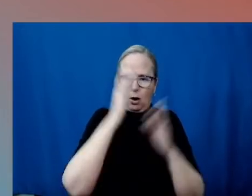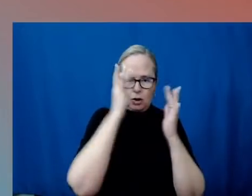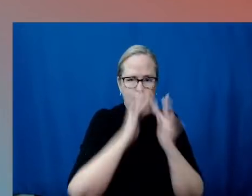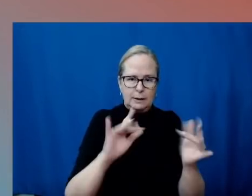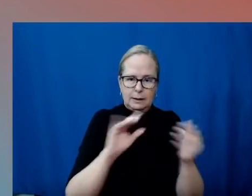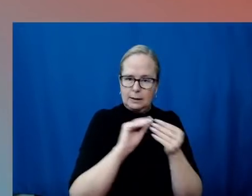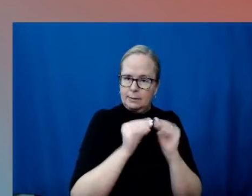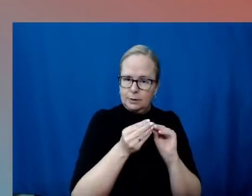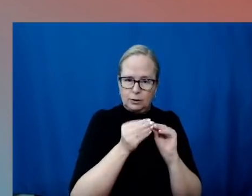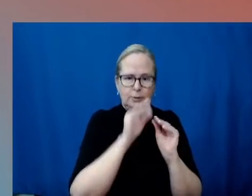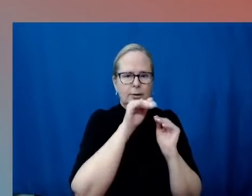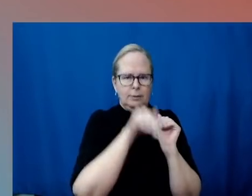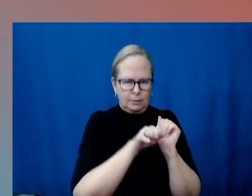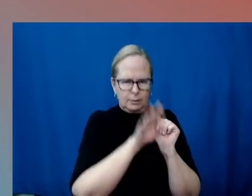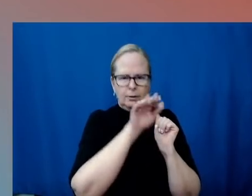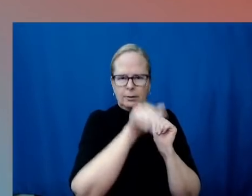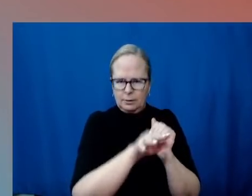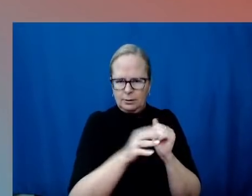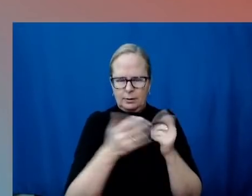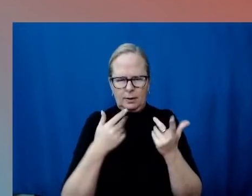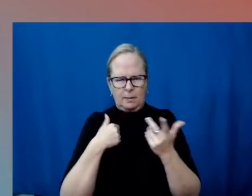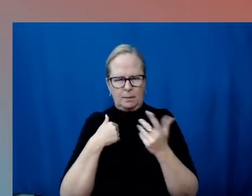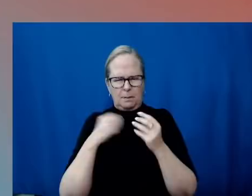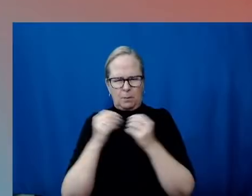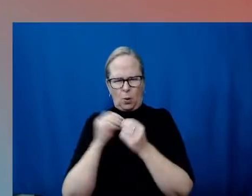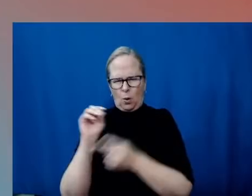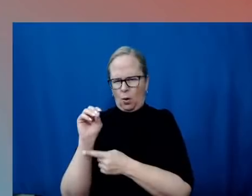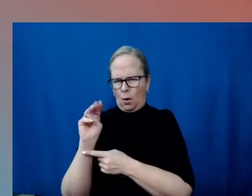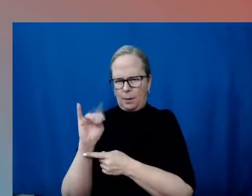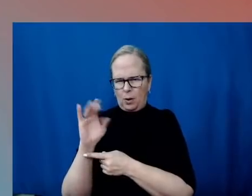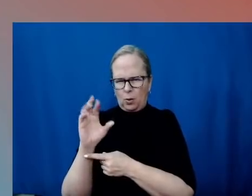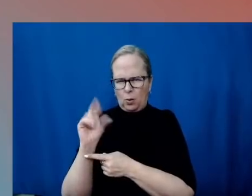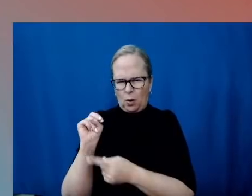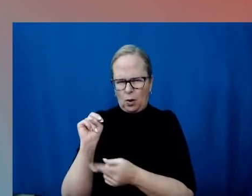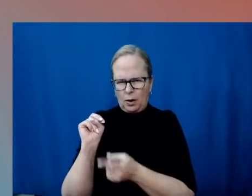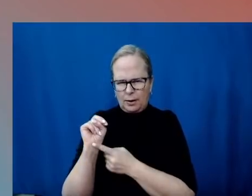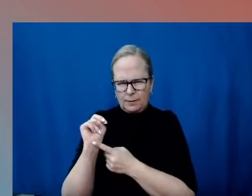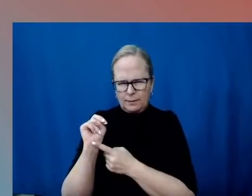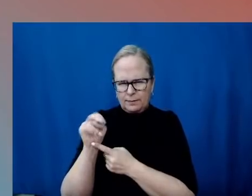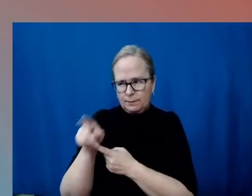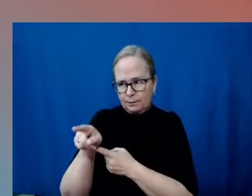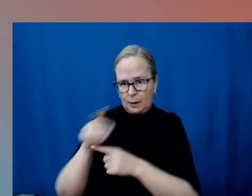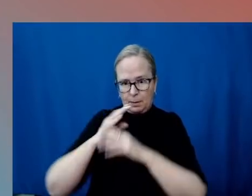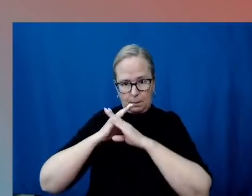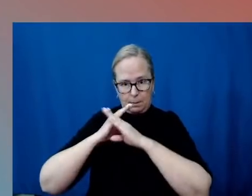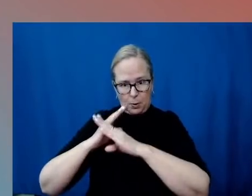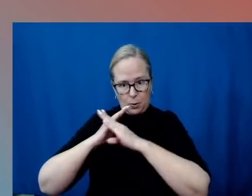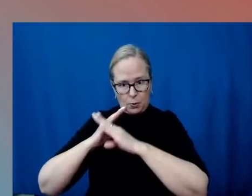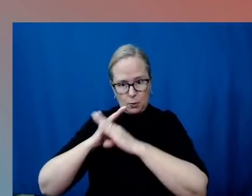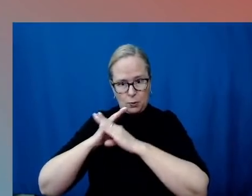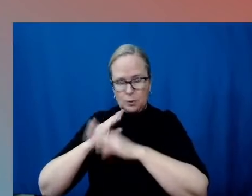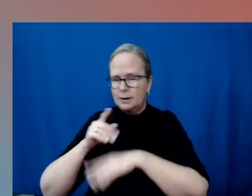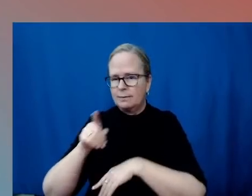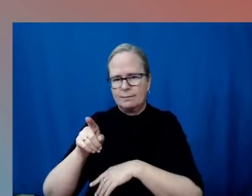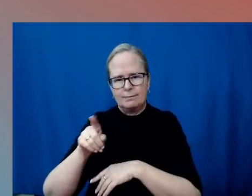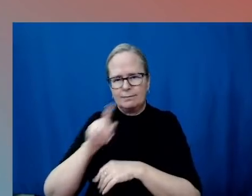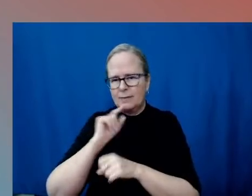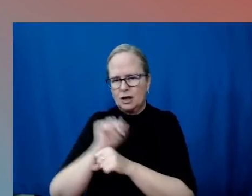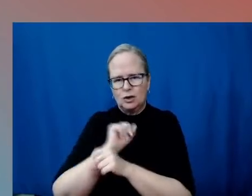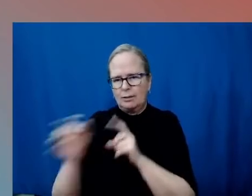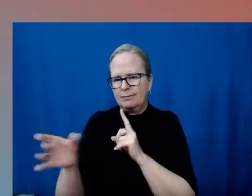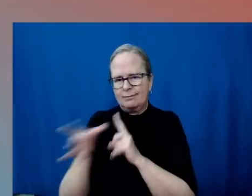learn about immunity from Omicron, the more we see it's not there is no super immunity